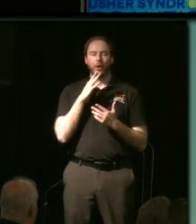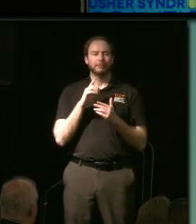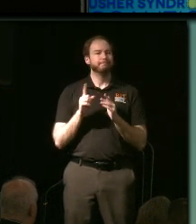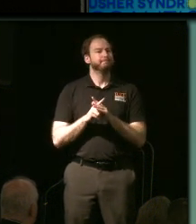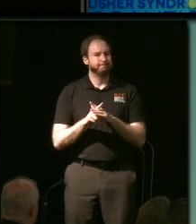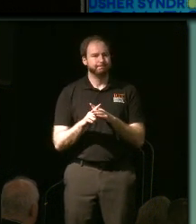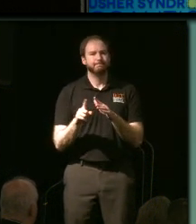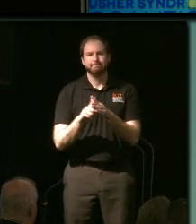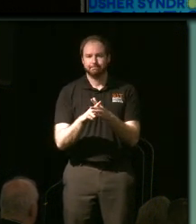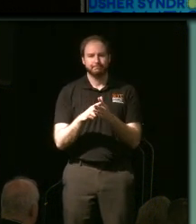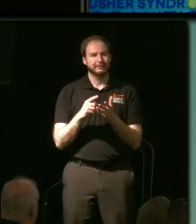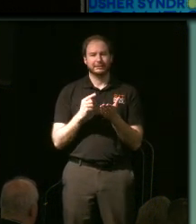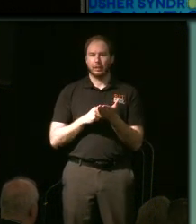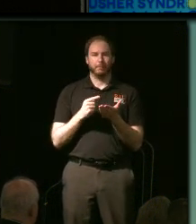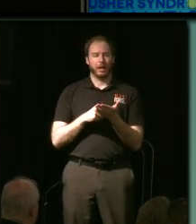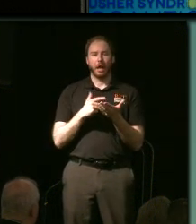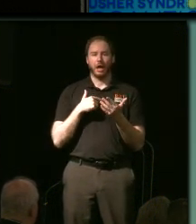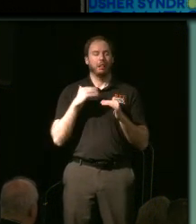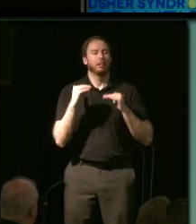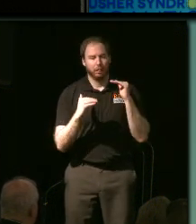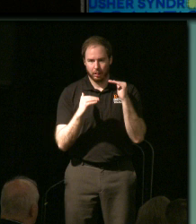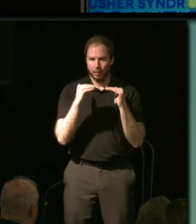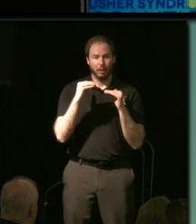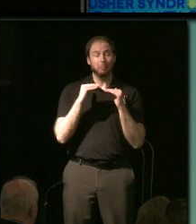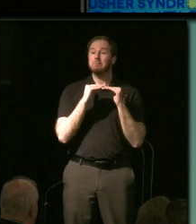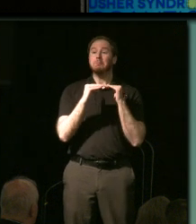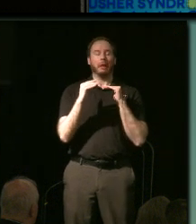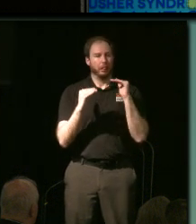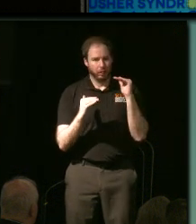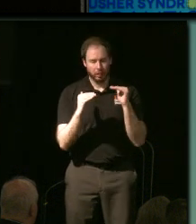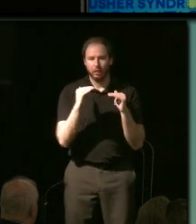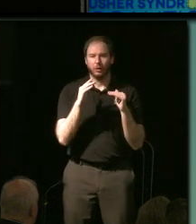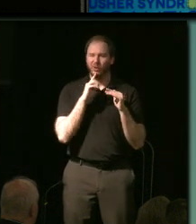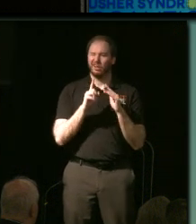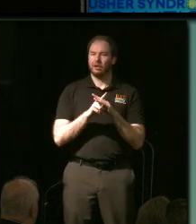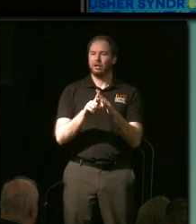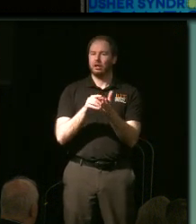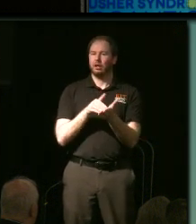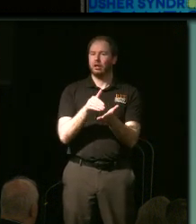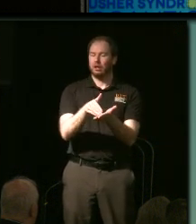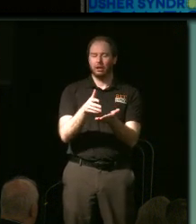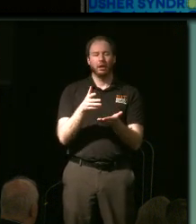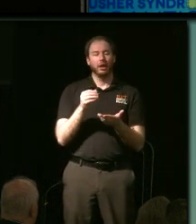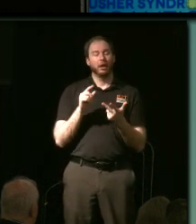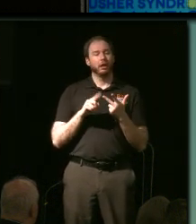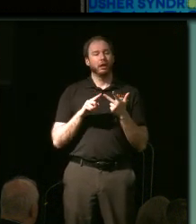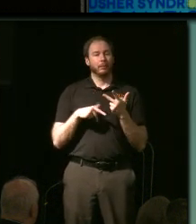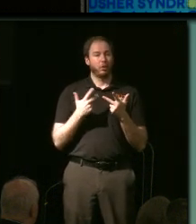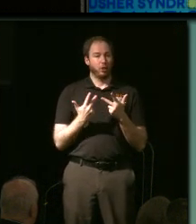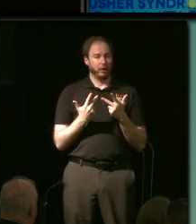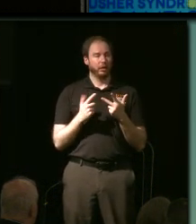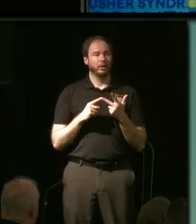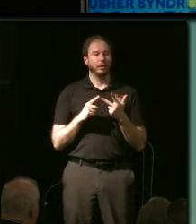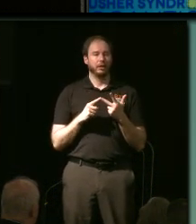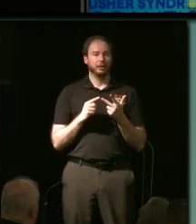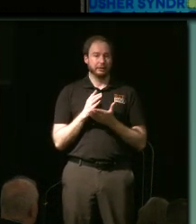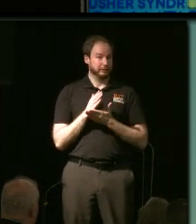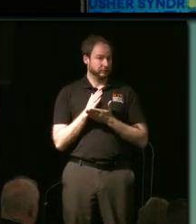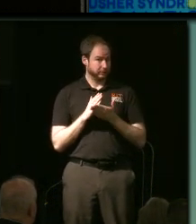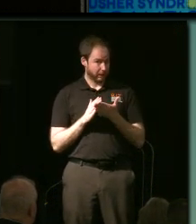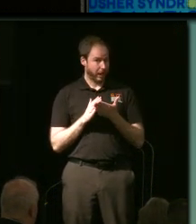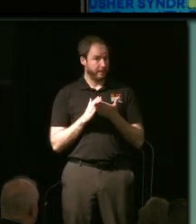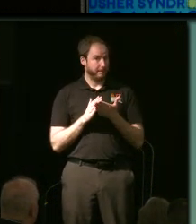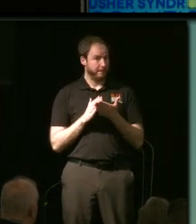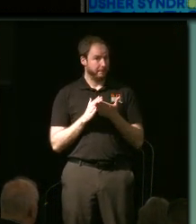episodes feeling as though they're imbalanced. And individuals with type 3, some have